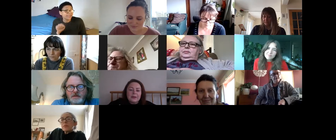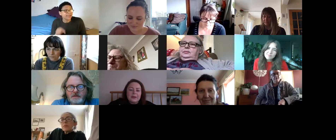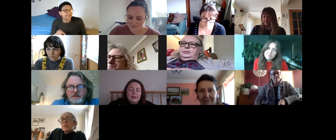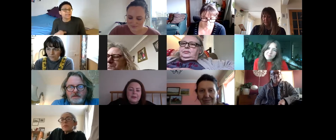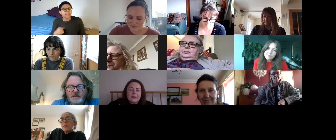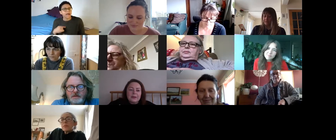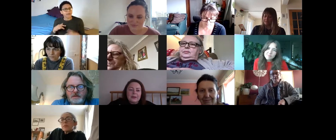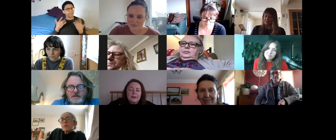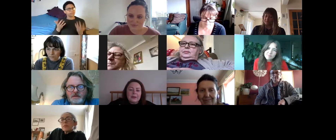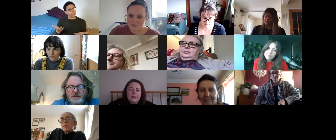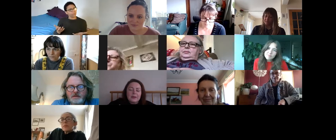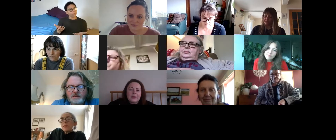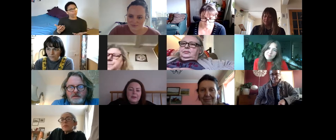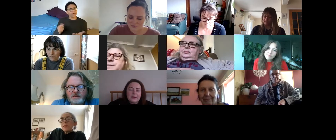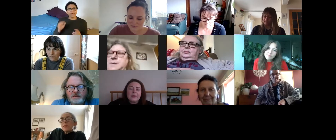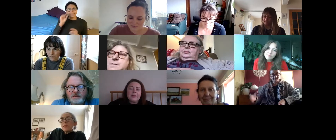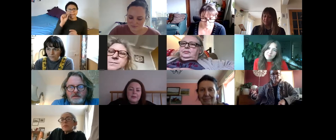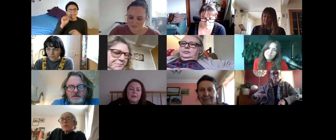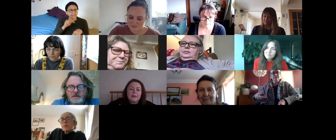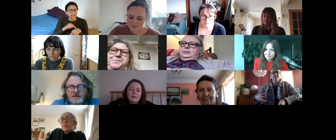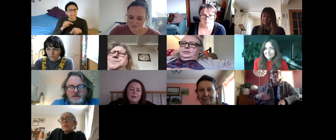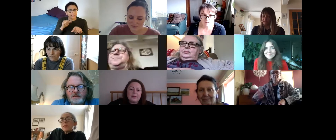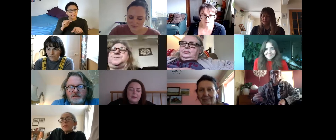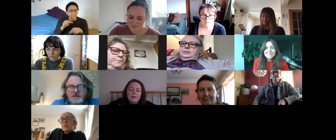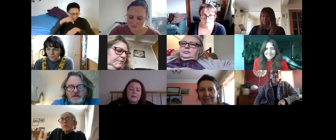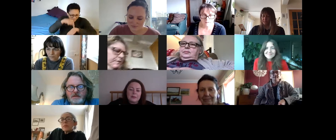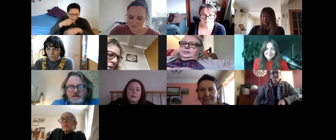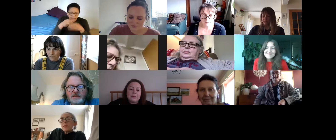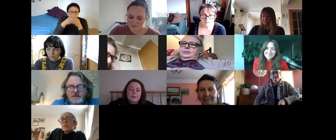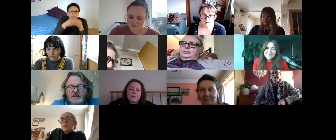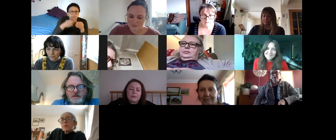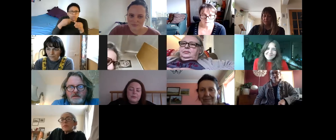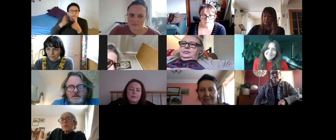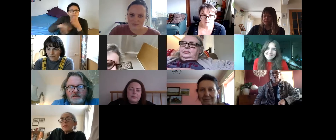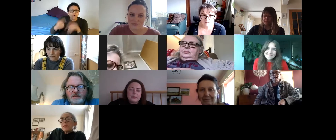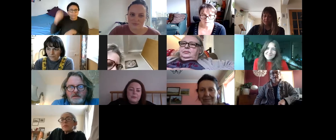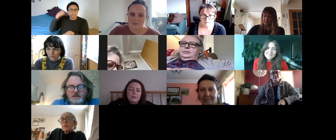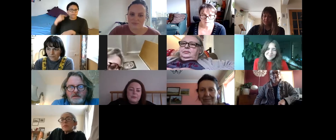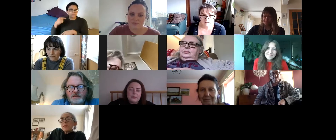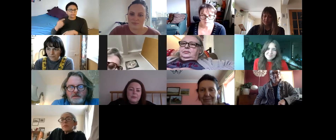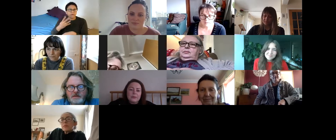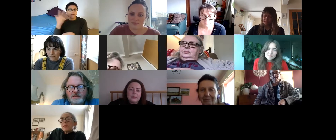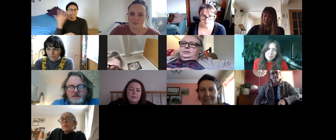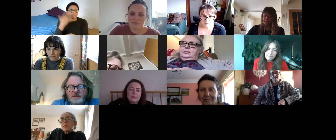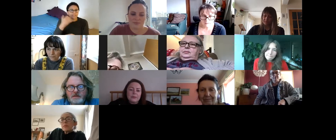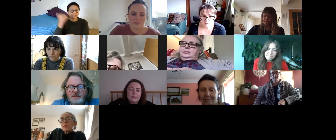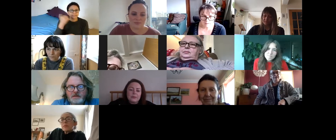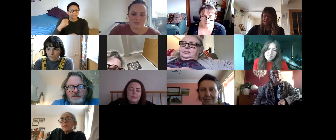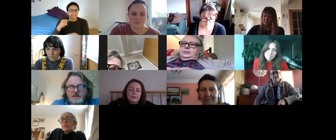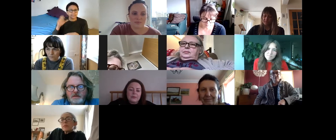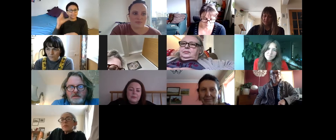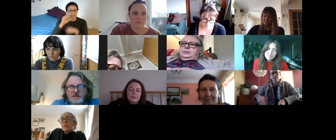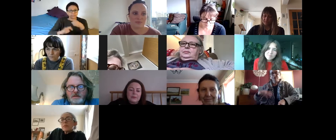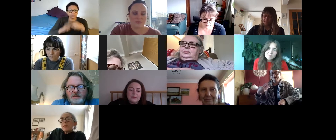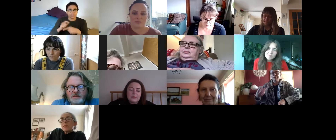kind of almost little time capsules, these things in the books that you find, and, just like really enriched that book